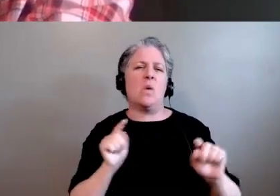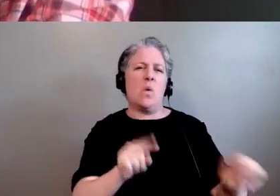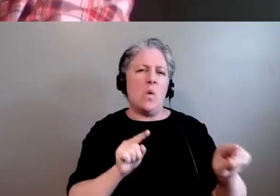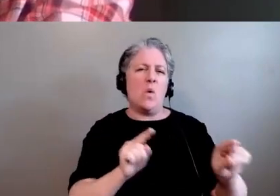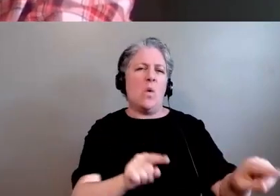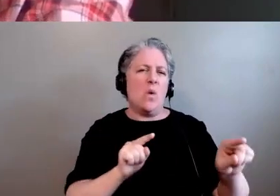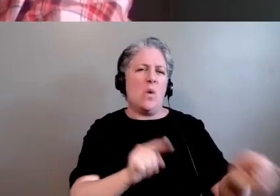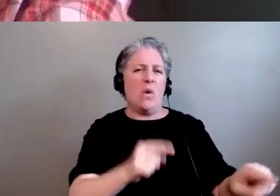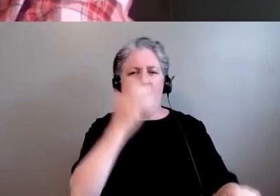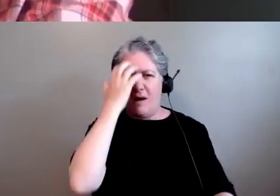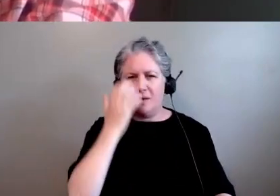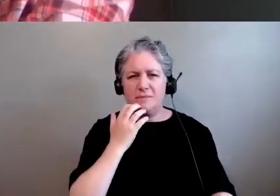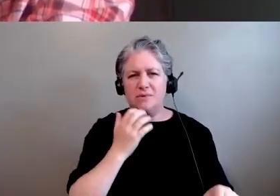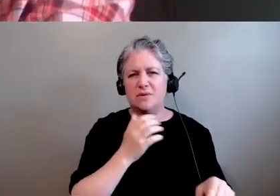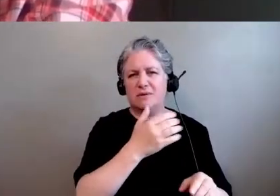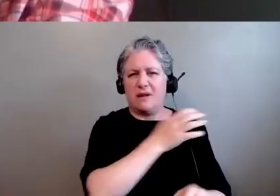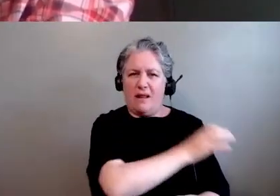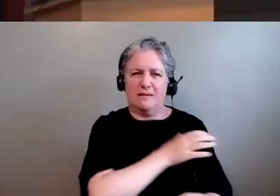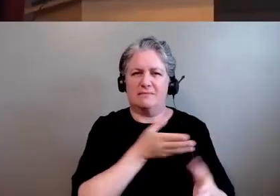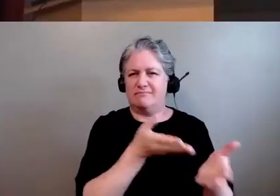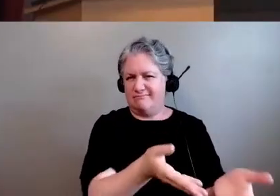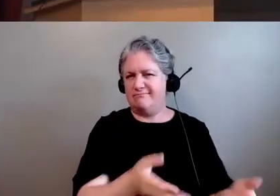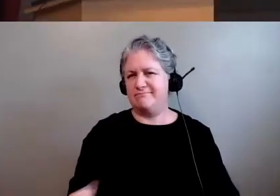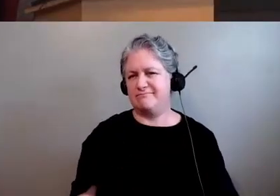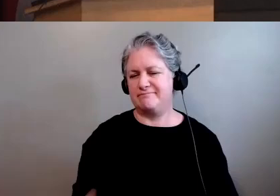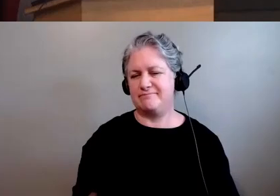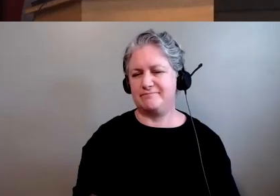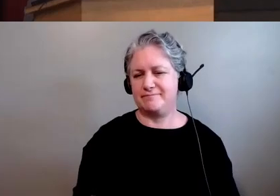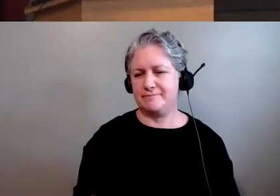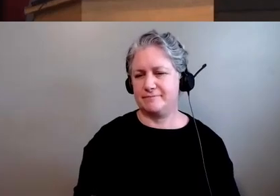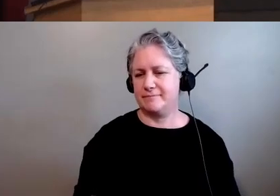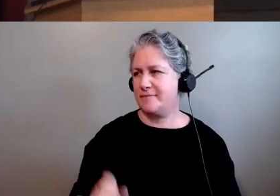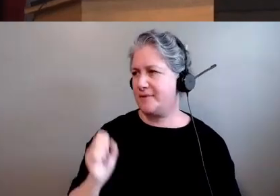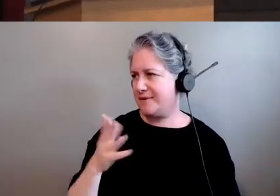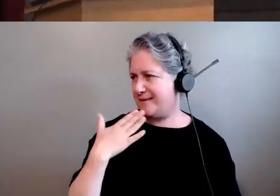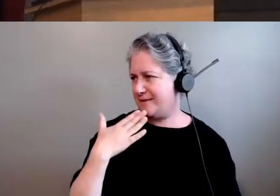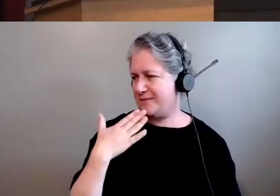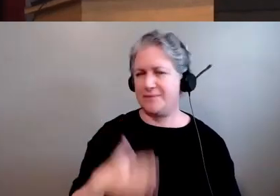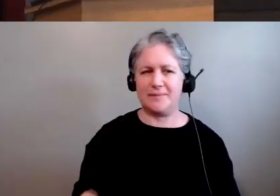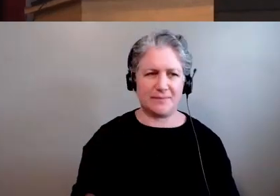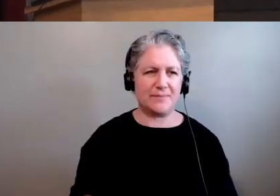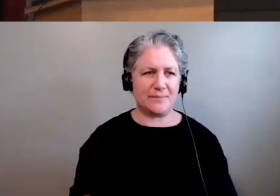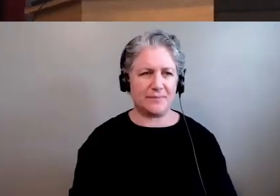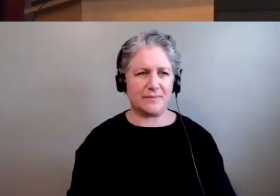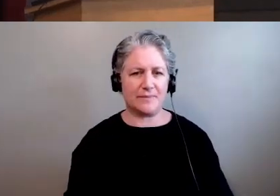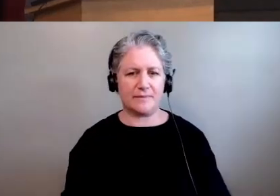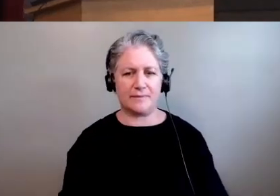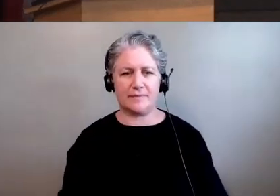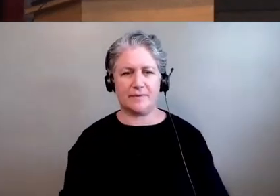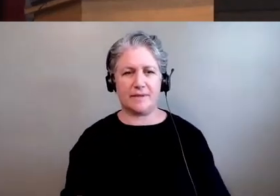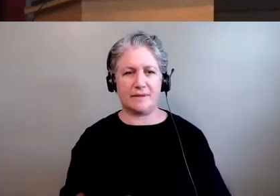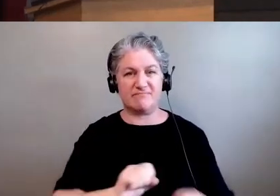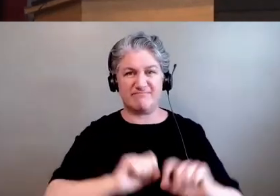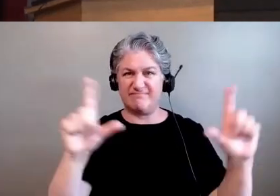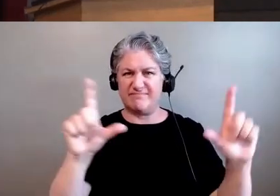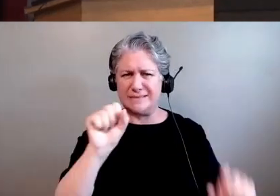able to get to the hospital in question. Okay, thank you. And Slido